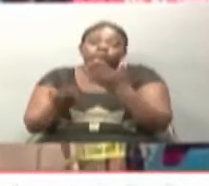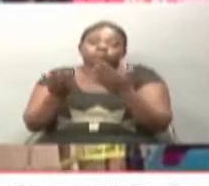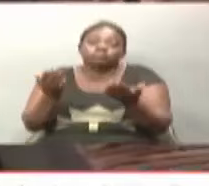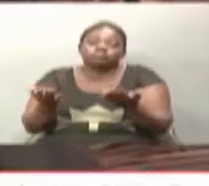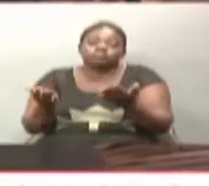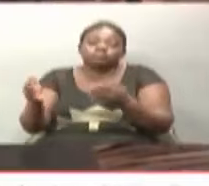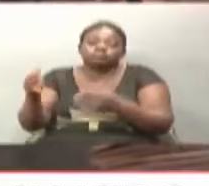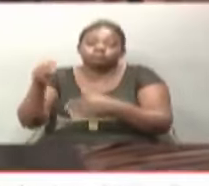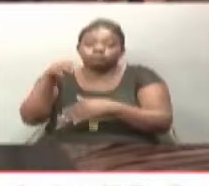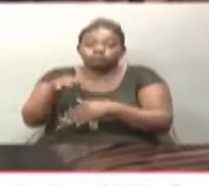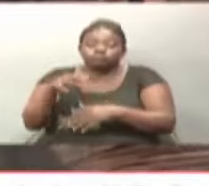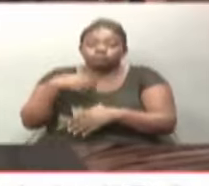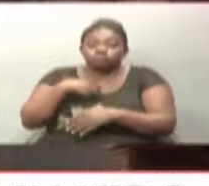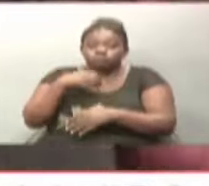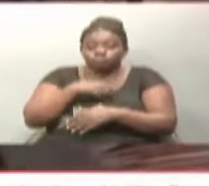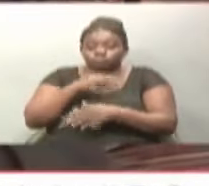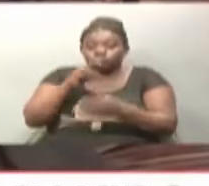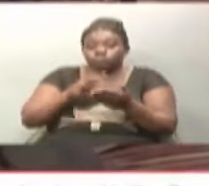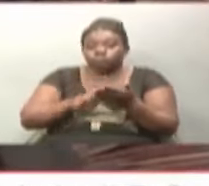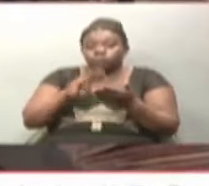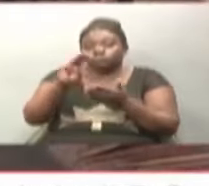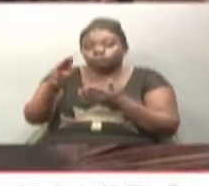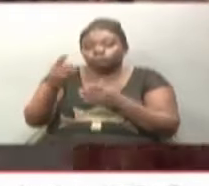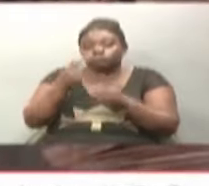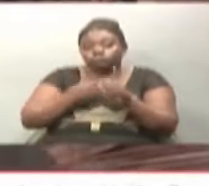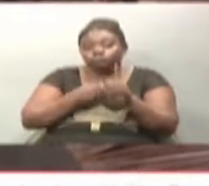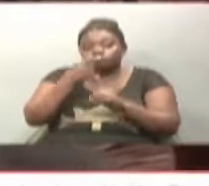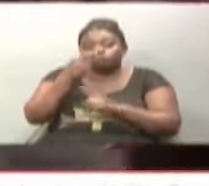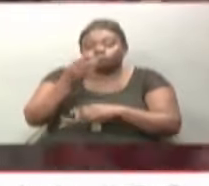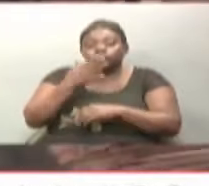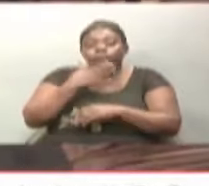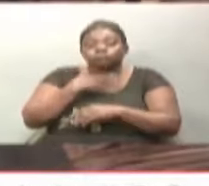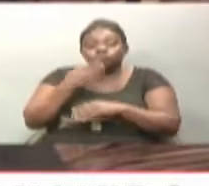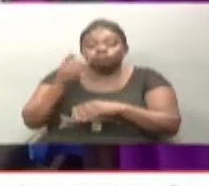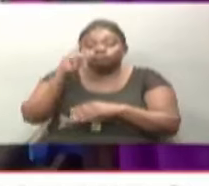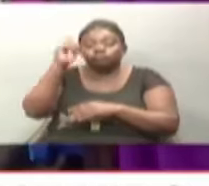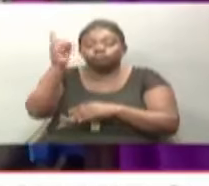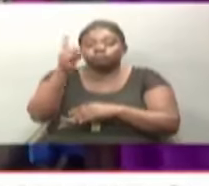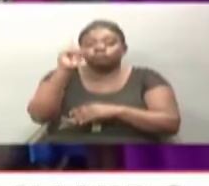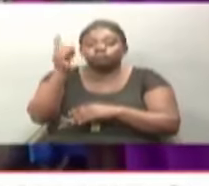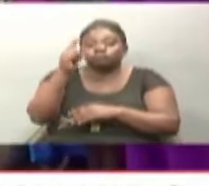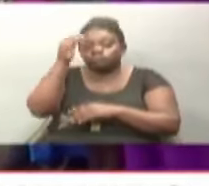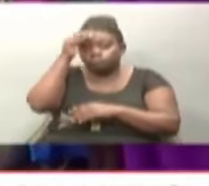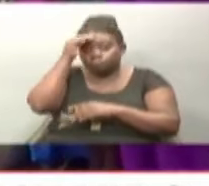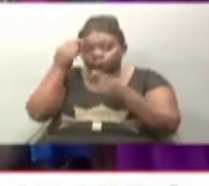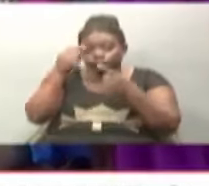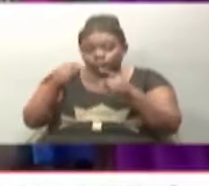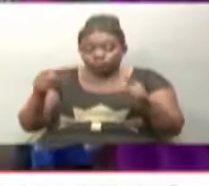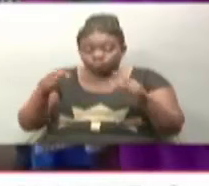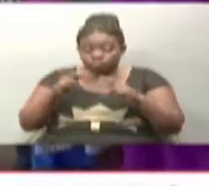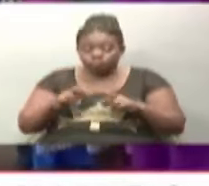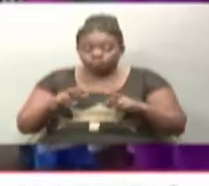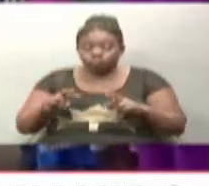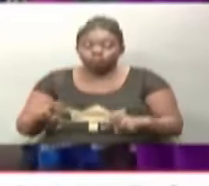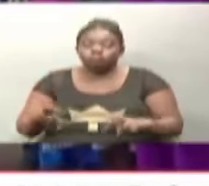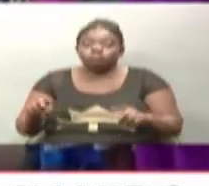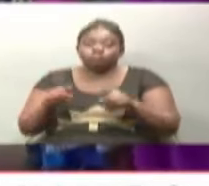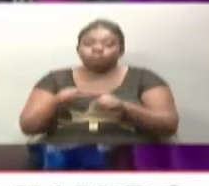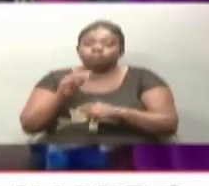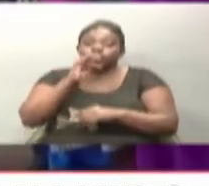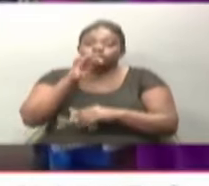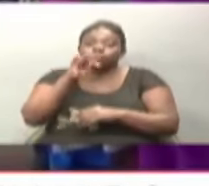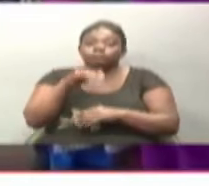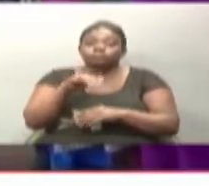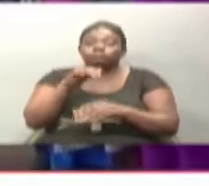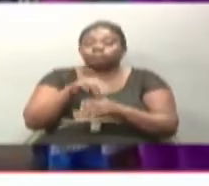amagye. Masaka, Kampala, wagalawo paatuwo. Poliisi etandise okukola okunoonyereza era omwogezi waayo